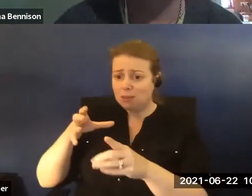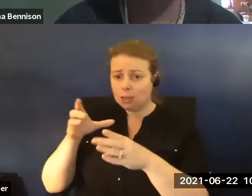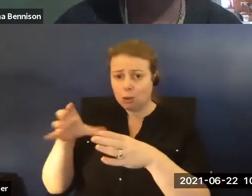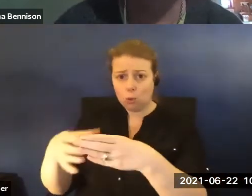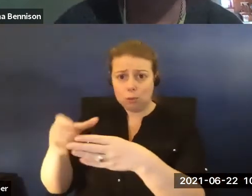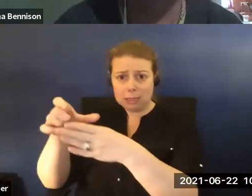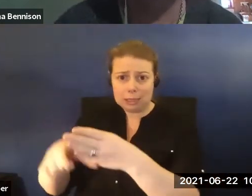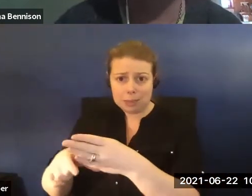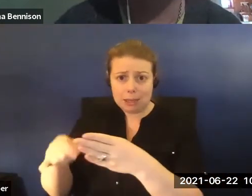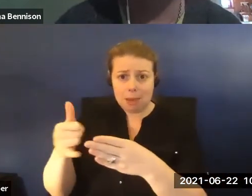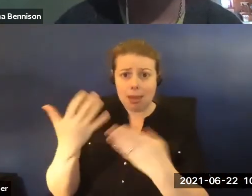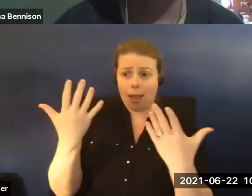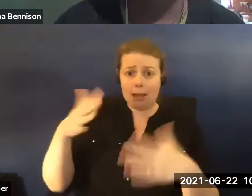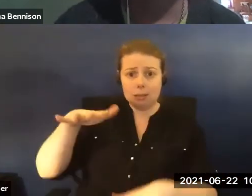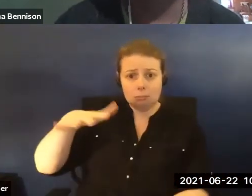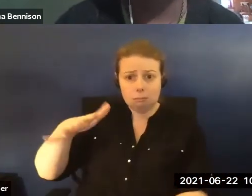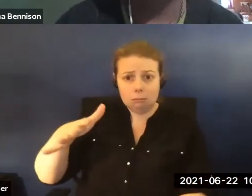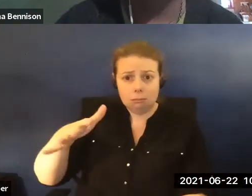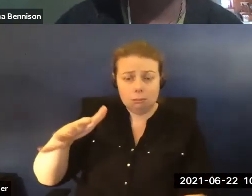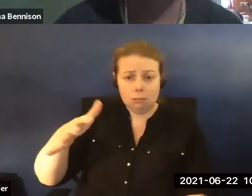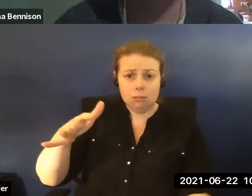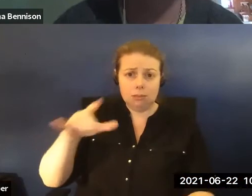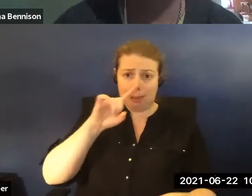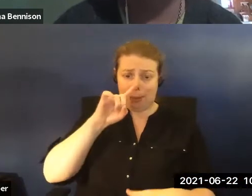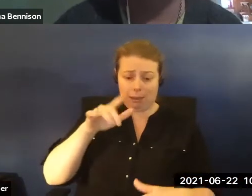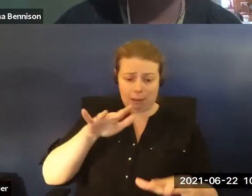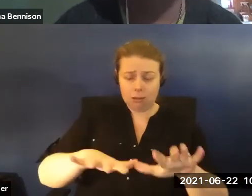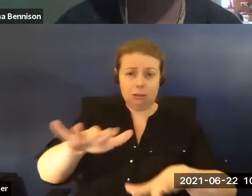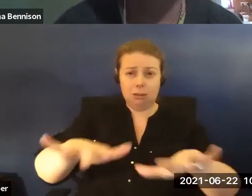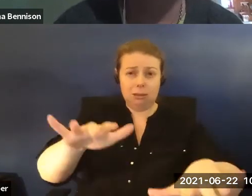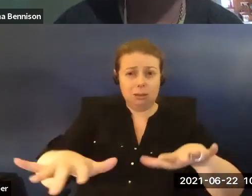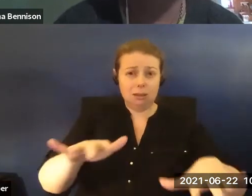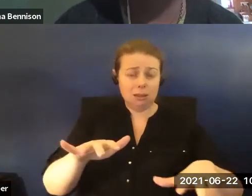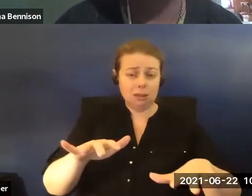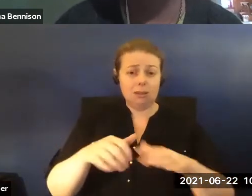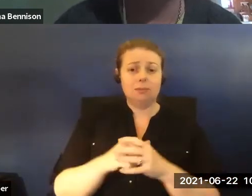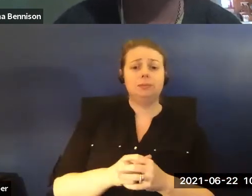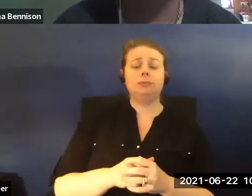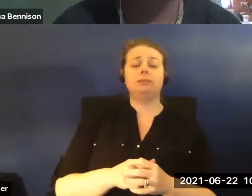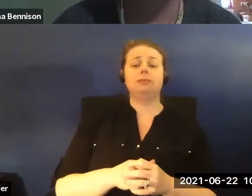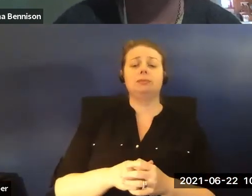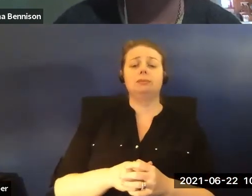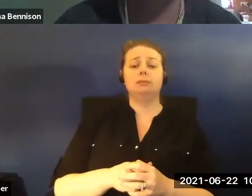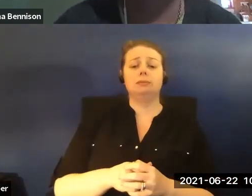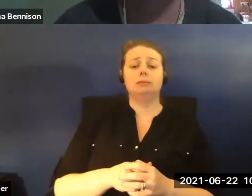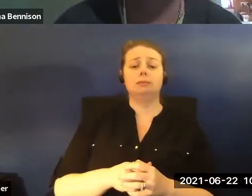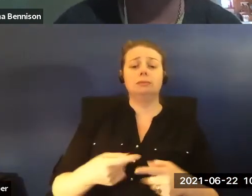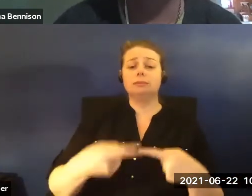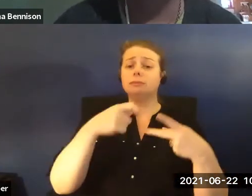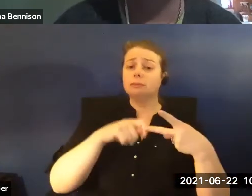certain tremors in their hand, they might not be able to use that technology. Then let's look about another technology for the current situation about the